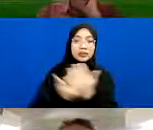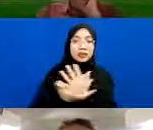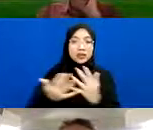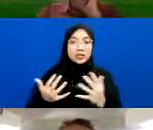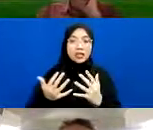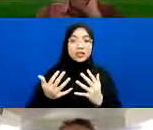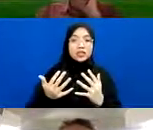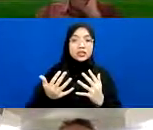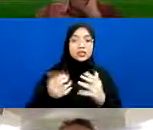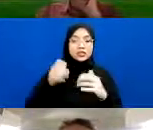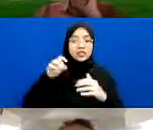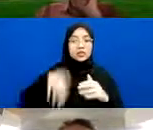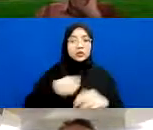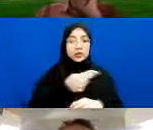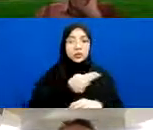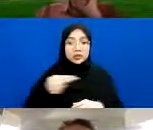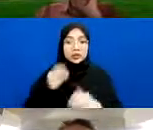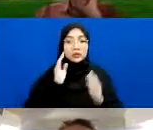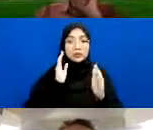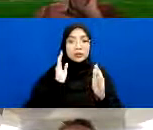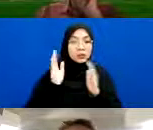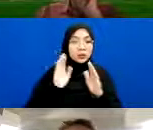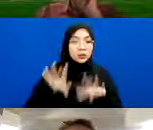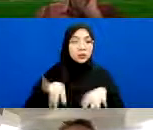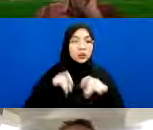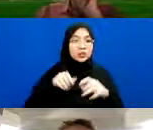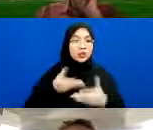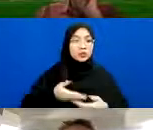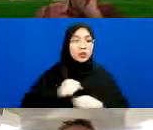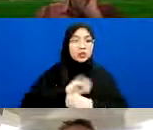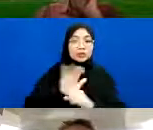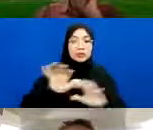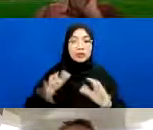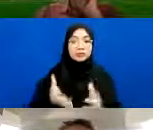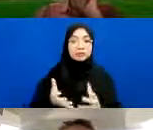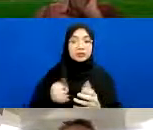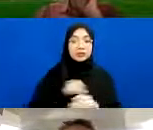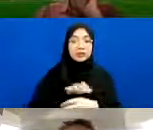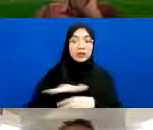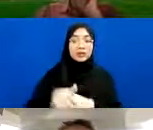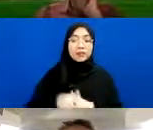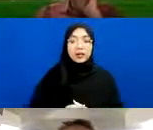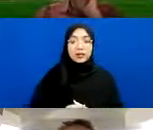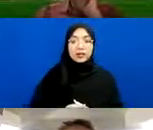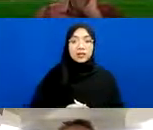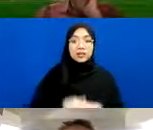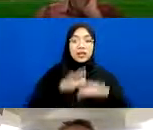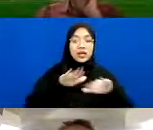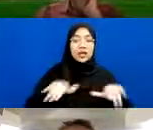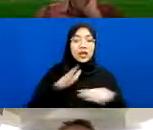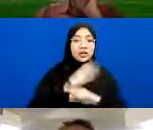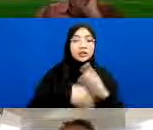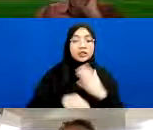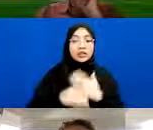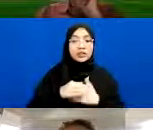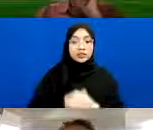affected by this pandemic. Students with disabilities face additional challenges that other students do not have to